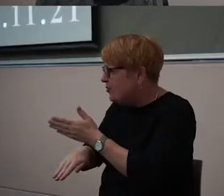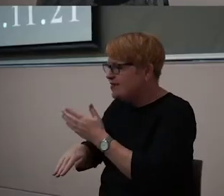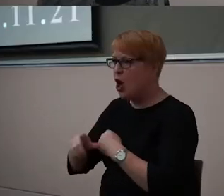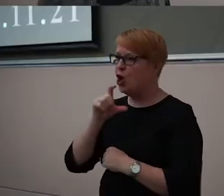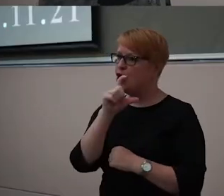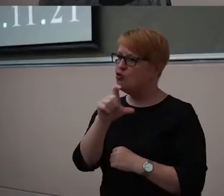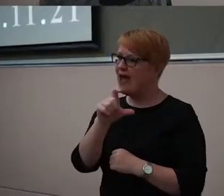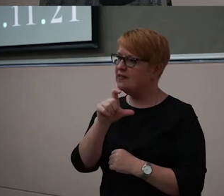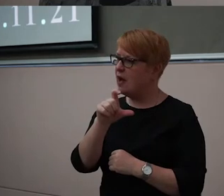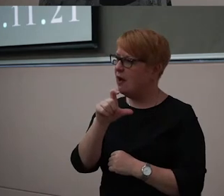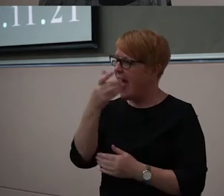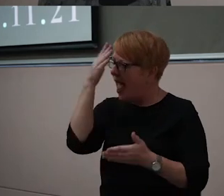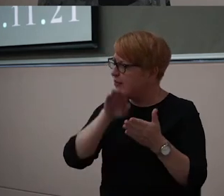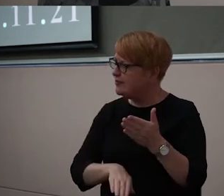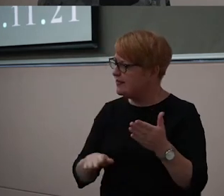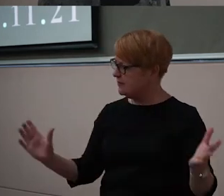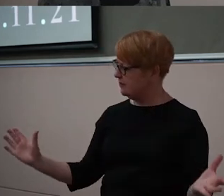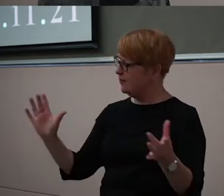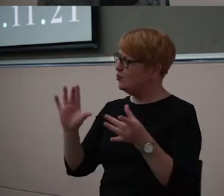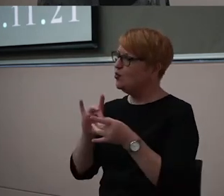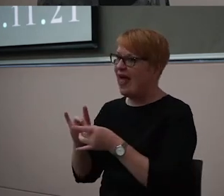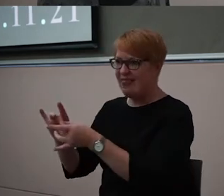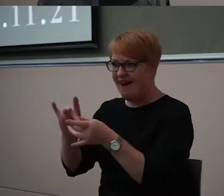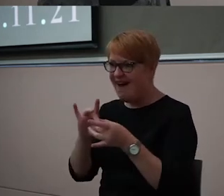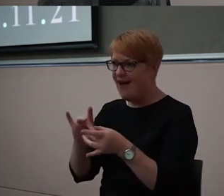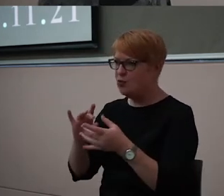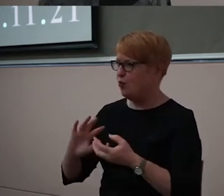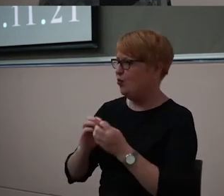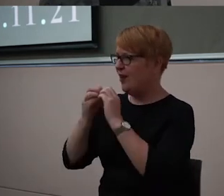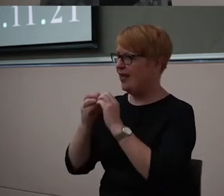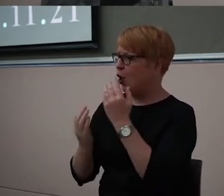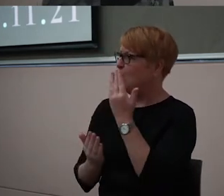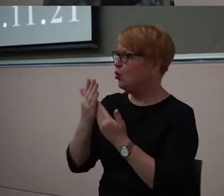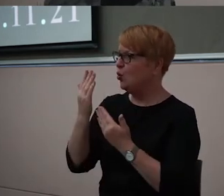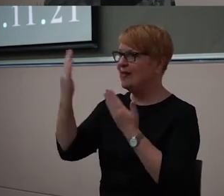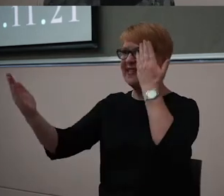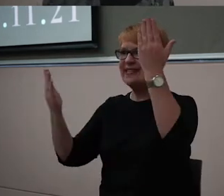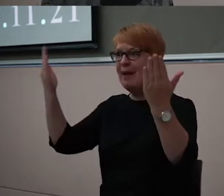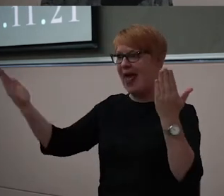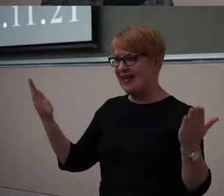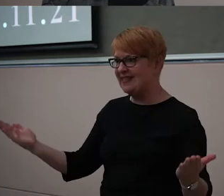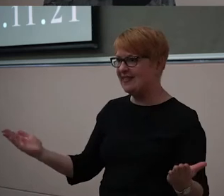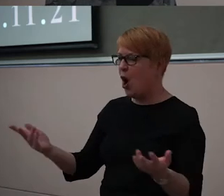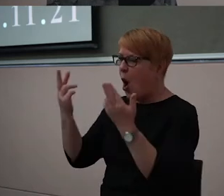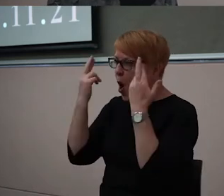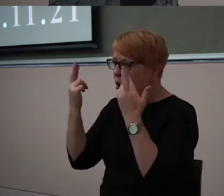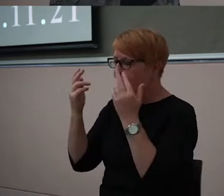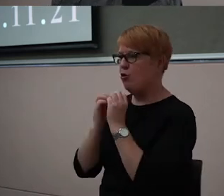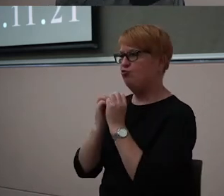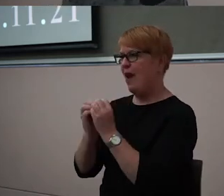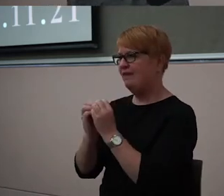together to co-curate and co-produce displays. And what we hope is that those displays will be really relevant to people's